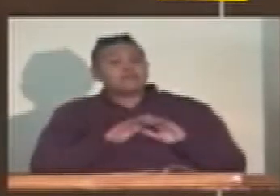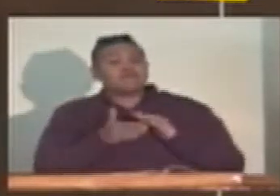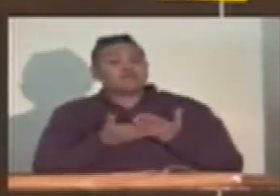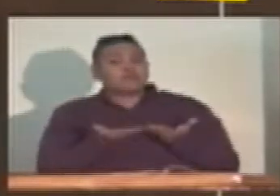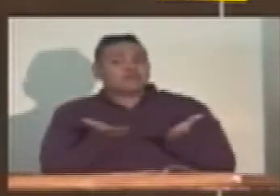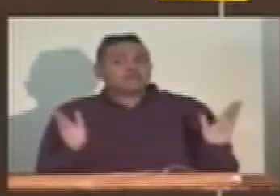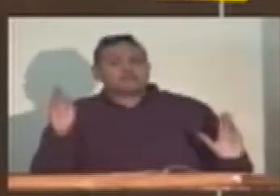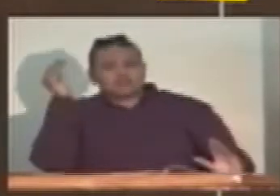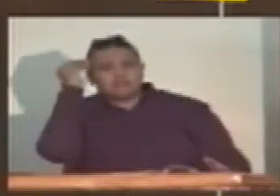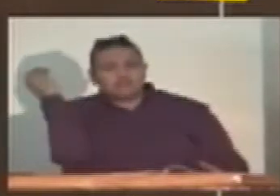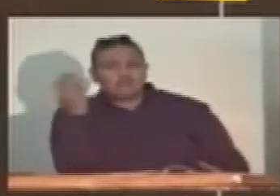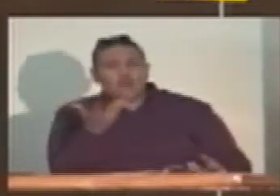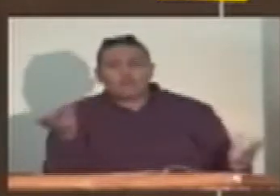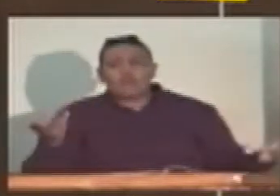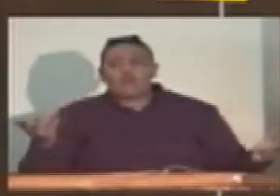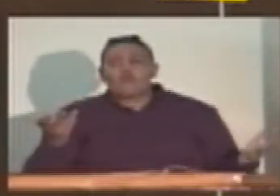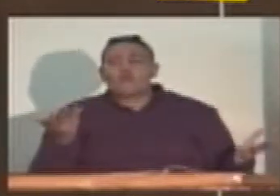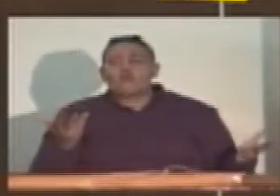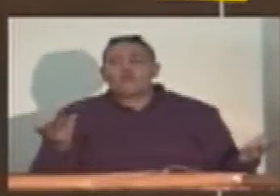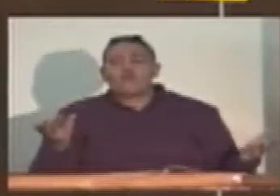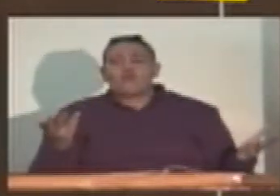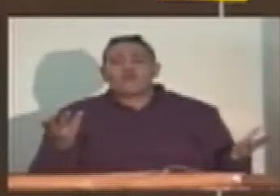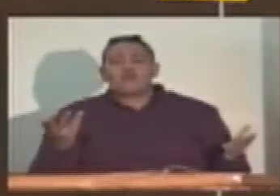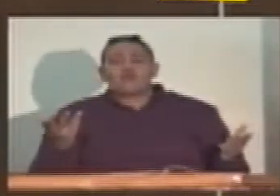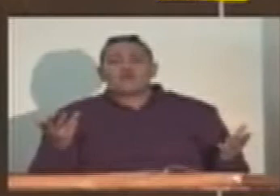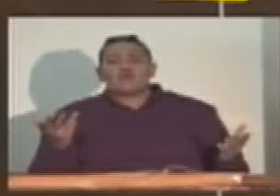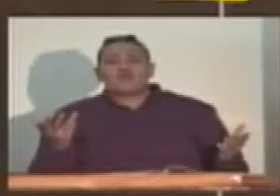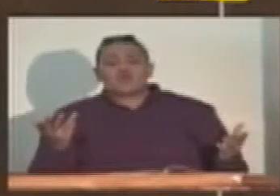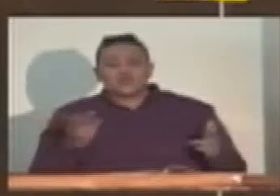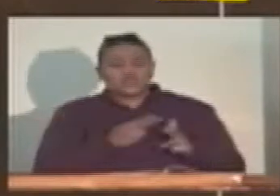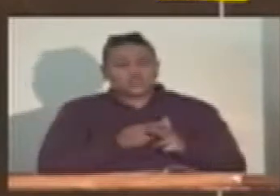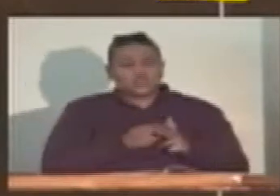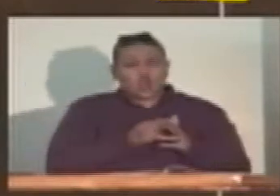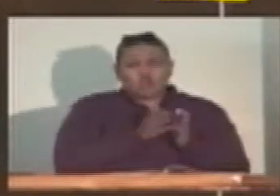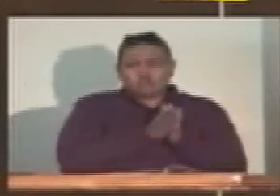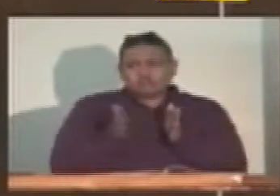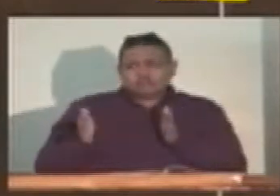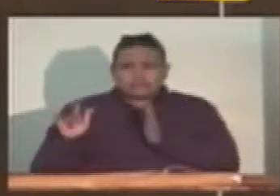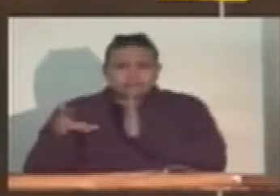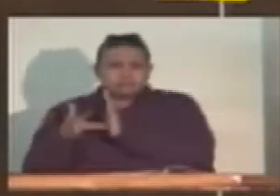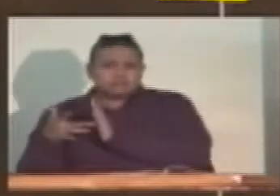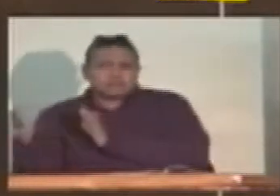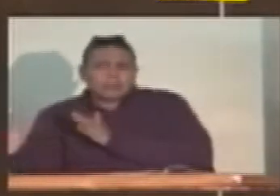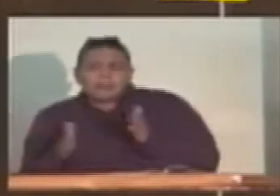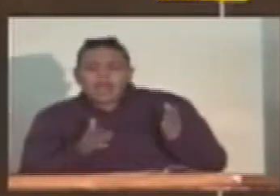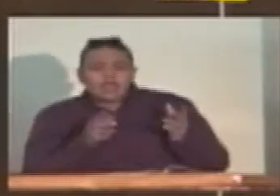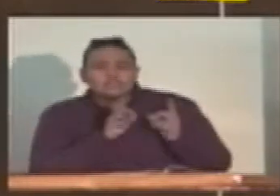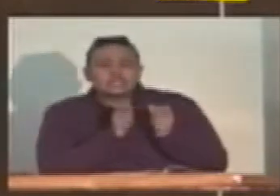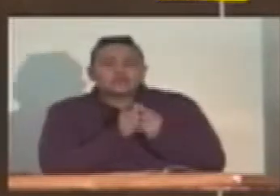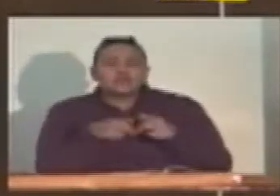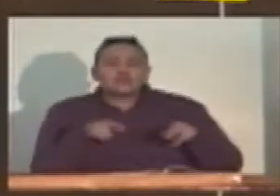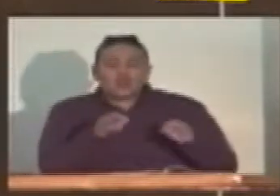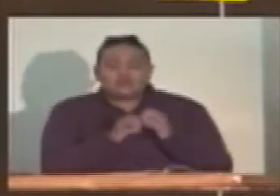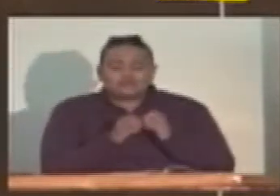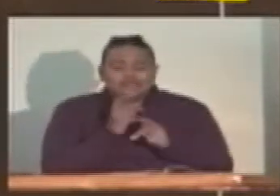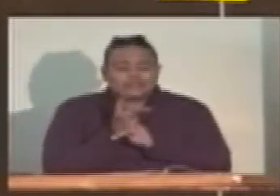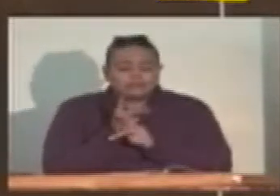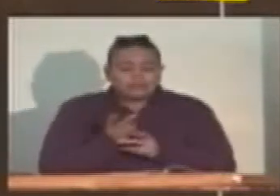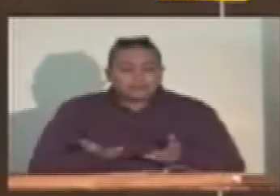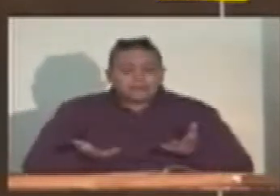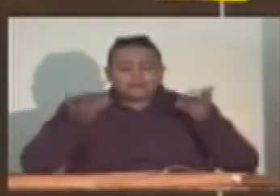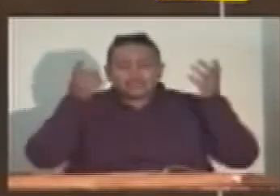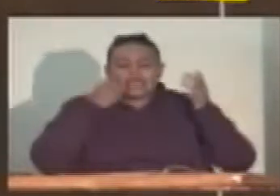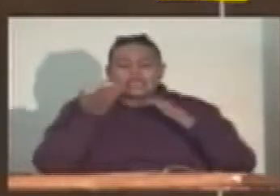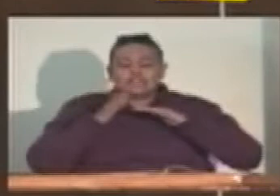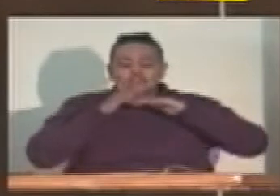Jamaica what is the effort, is the short to medium-term plan to deal with the road maintenance and